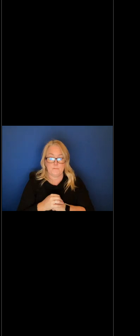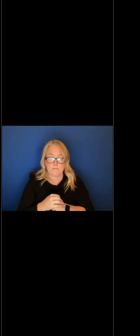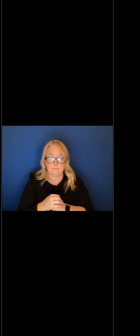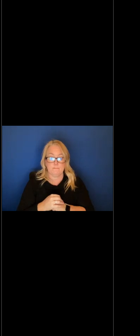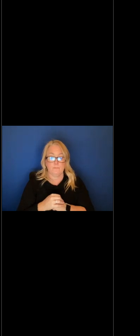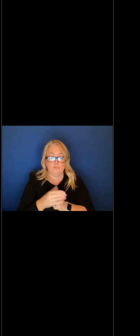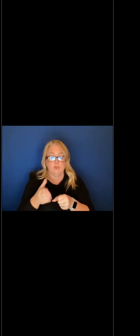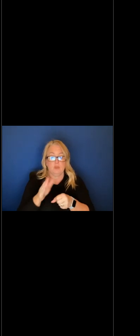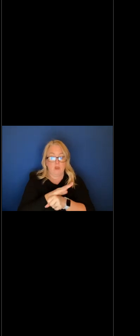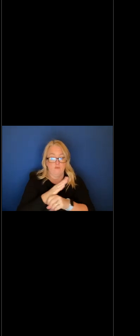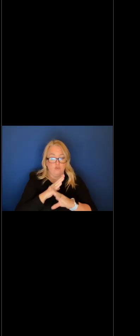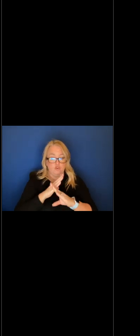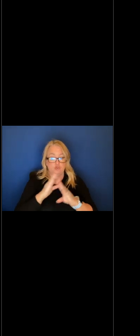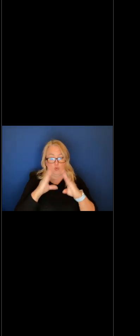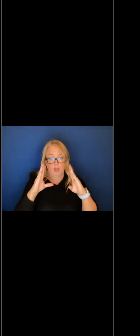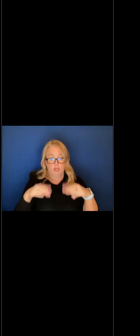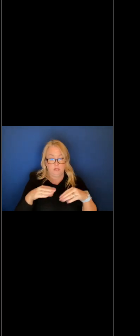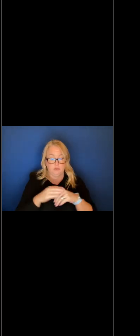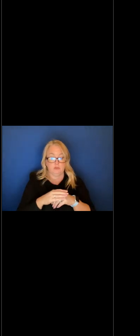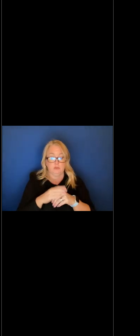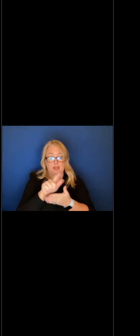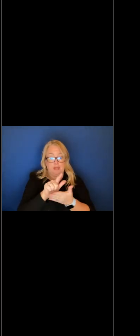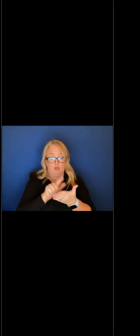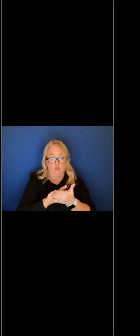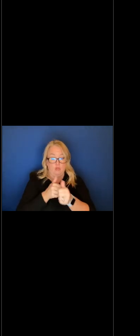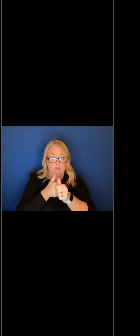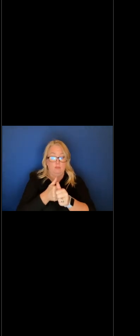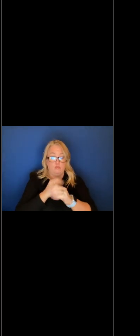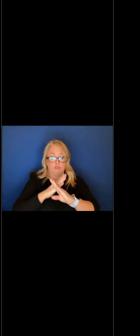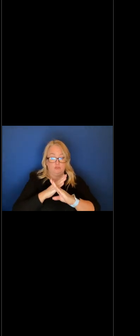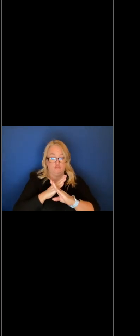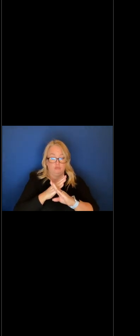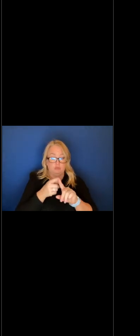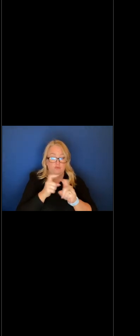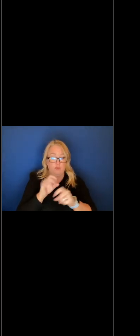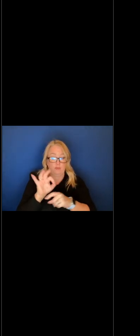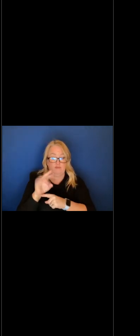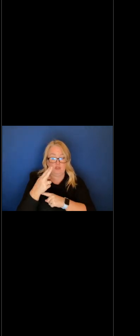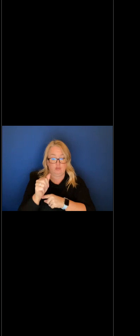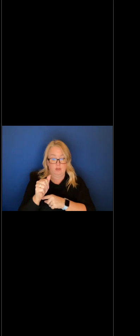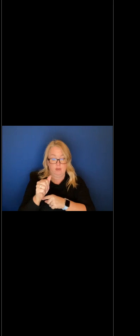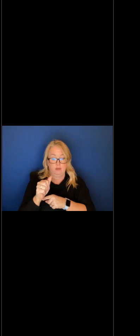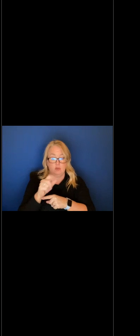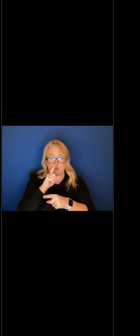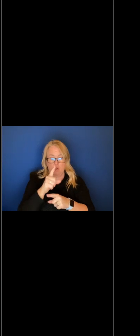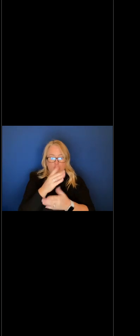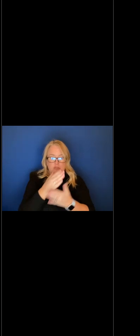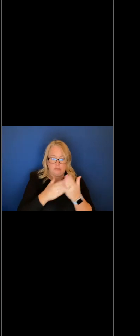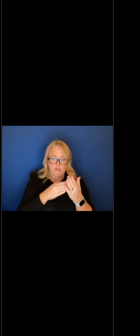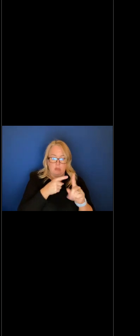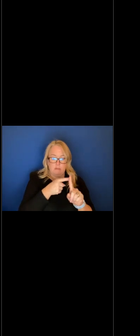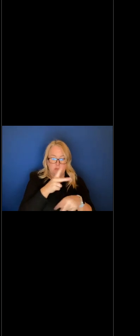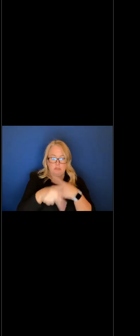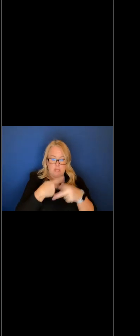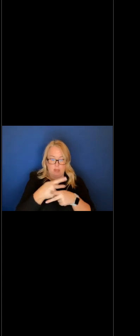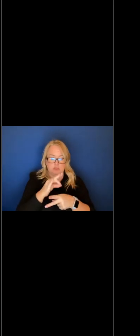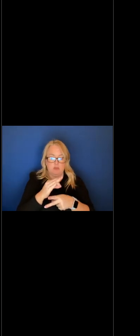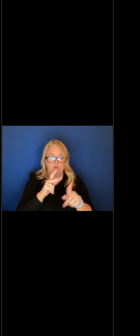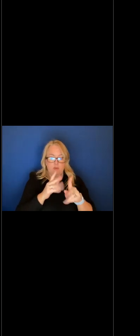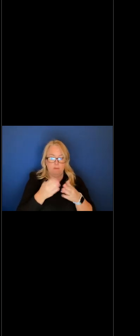Covered dwellings. The legal protections of the FHA cover certain types of public and